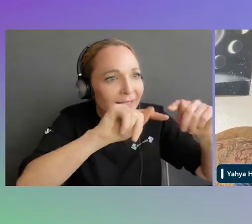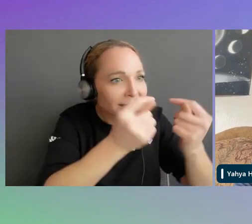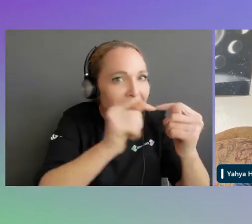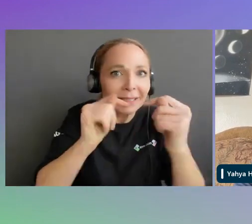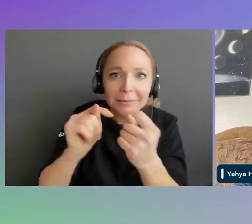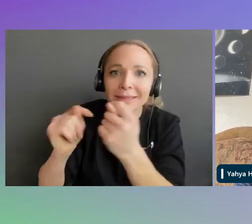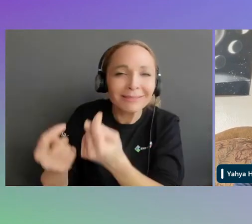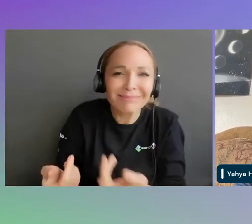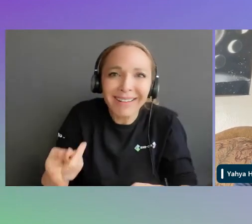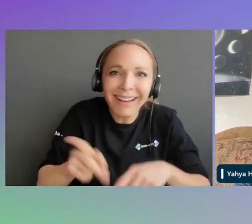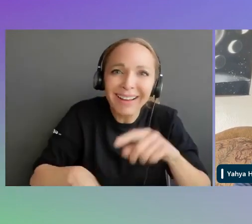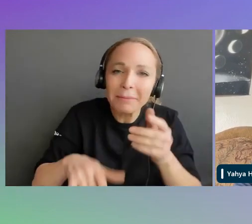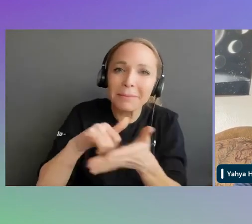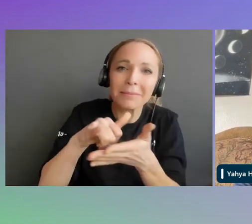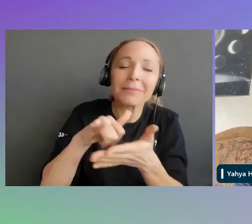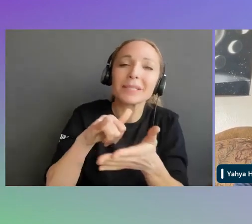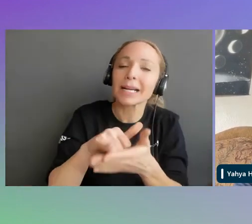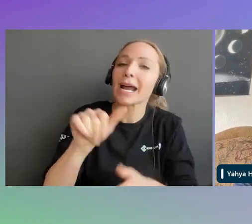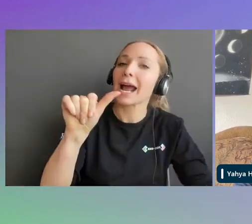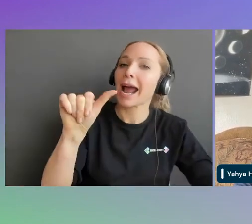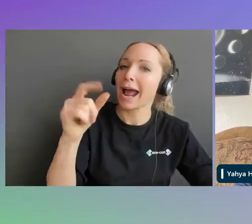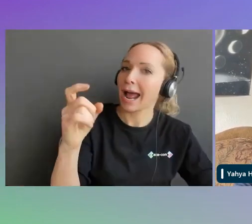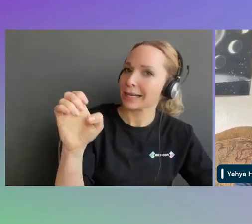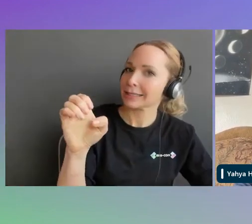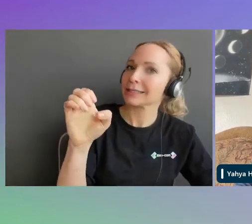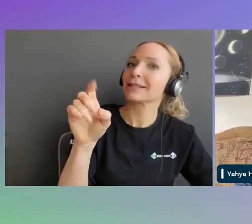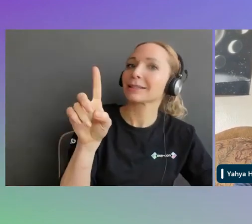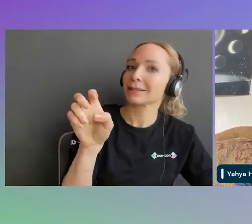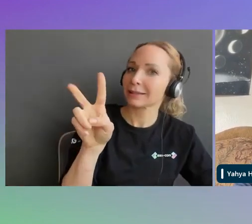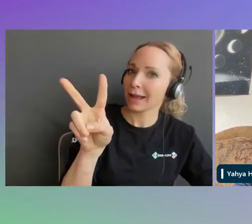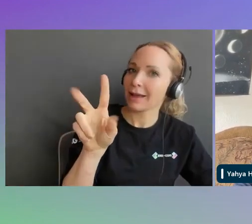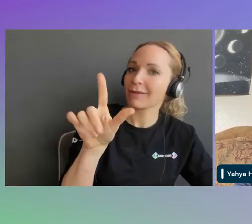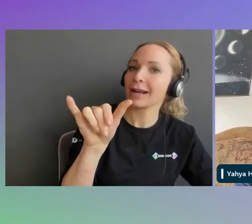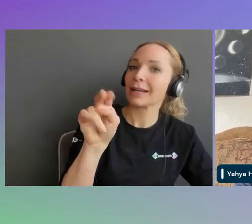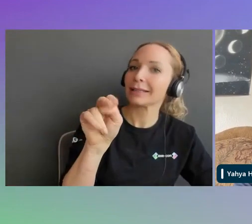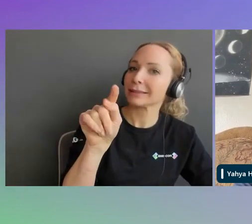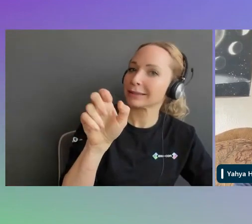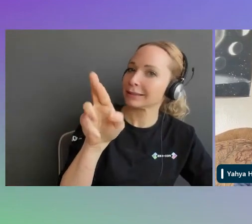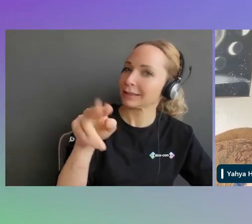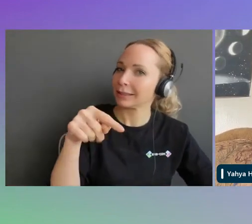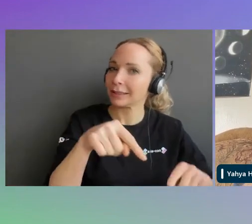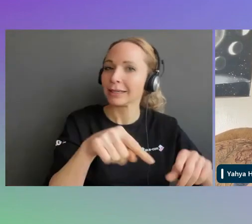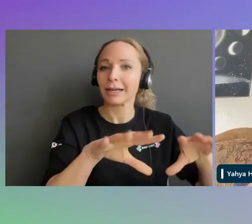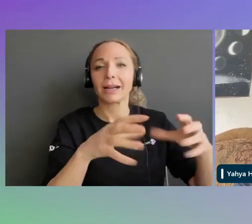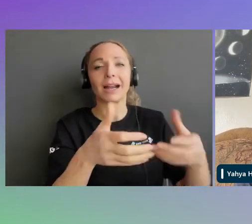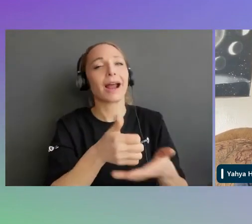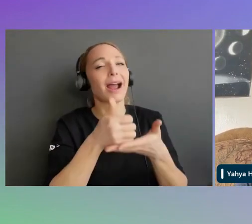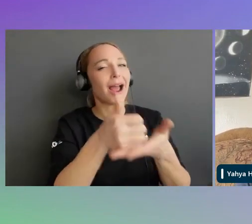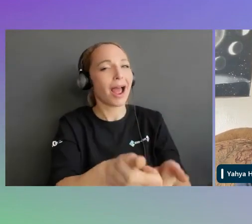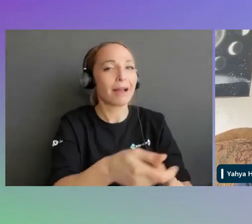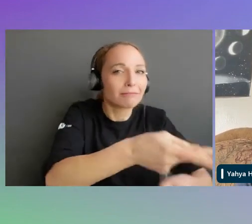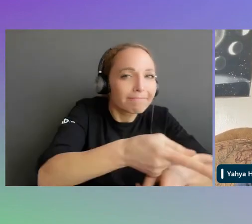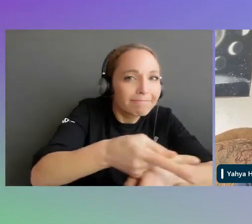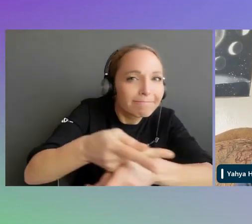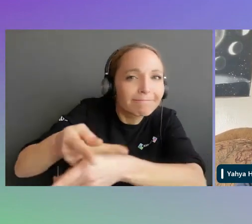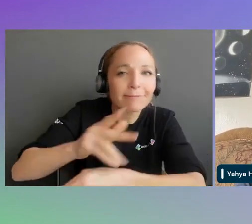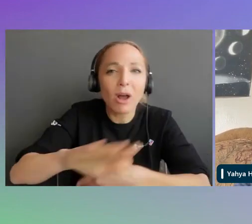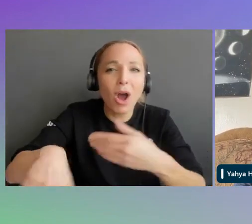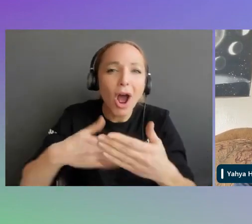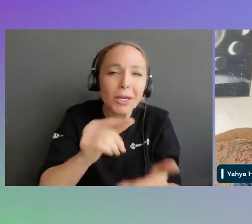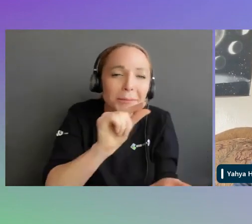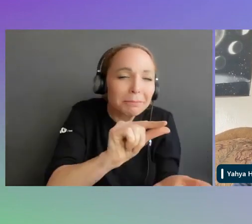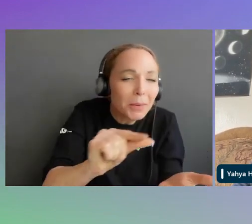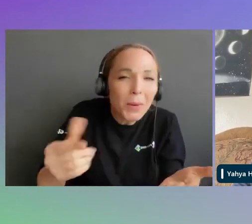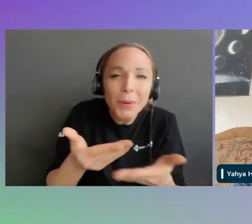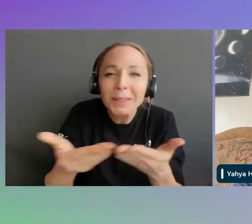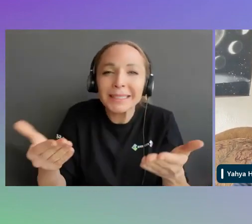in your CI process is a great way to gatekeep kind of all of those low-hanging fruit accessibility issues.